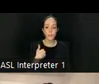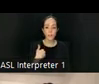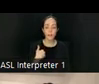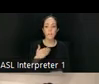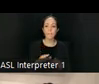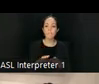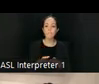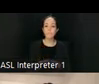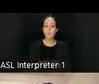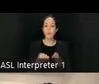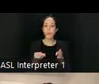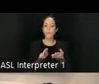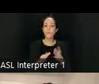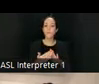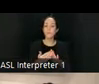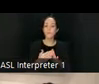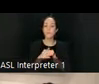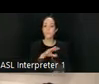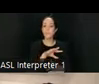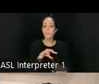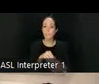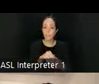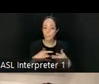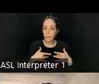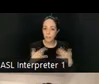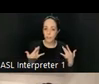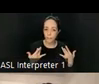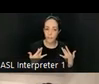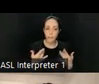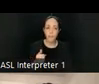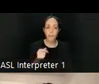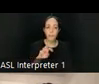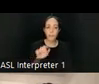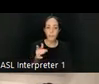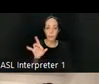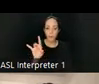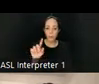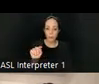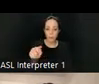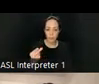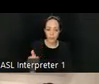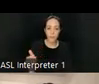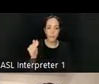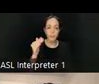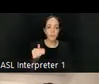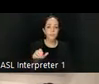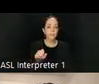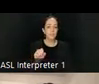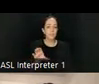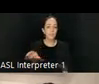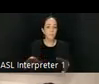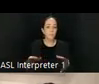Police Accountability Community Engagement event on Saturday, April 8th. Police Accountability Commission Subcommittee on